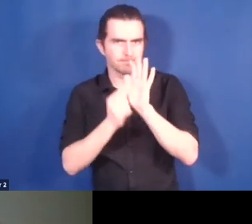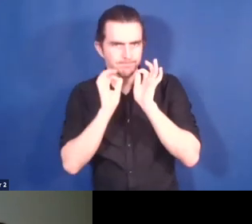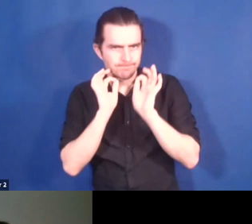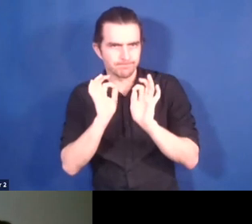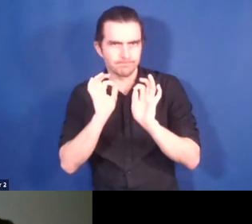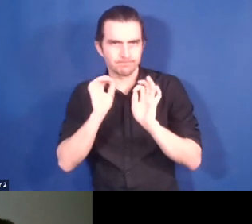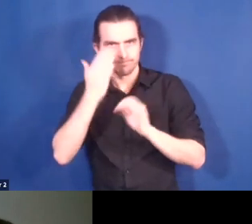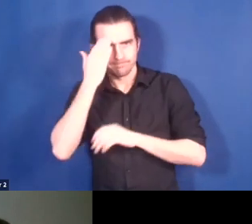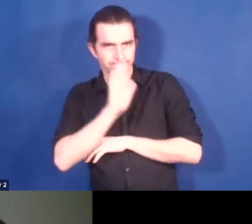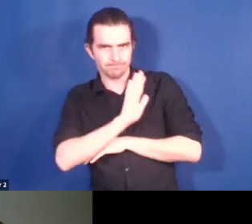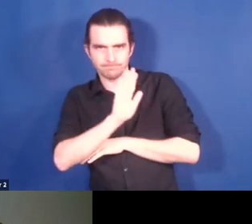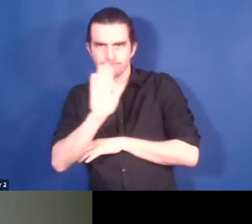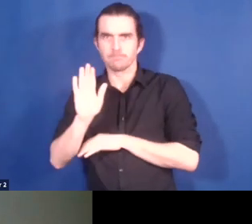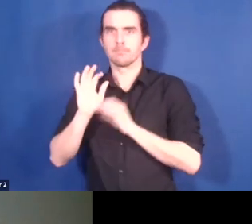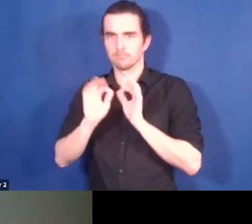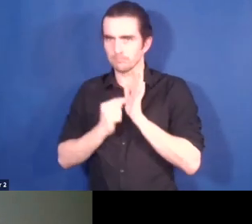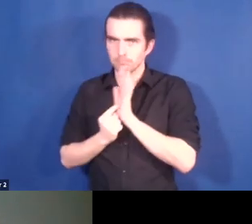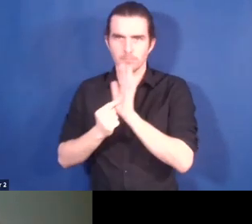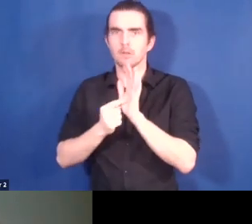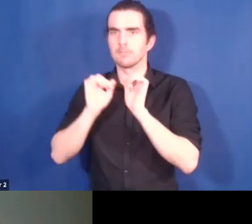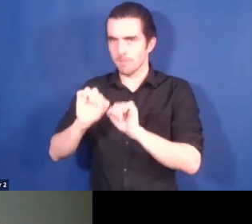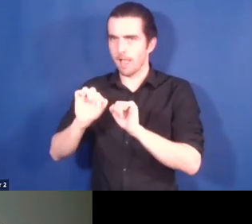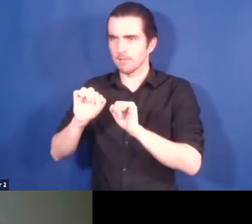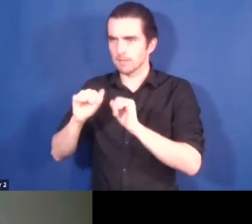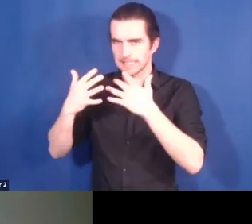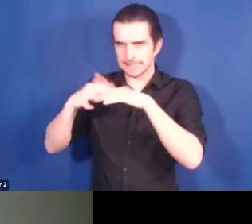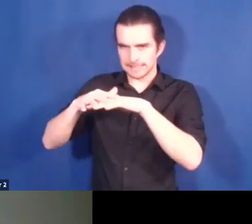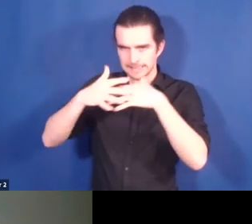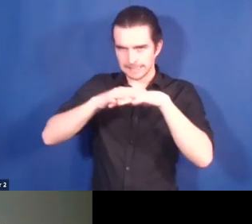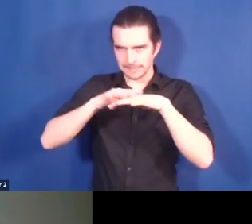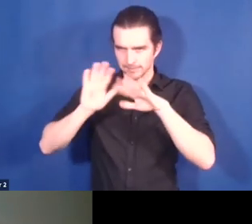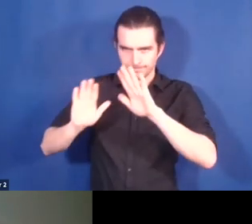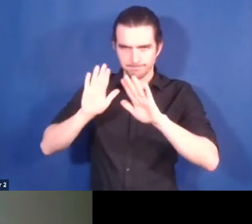are all essential to realize the durable solution of voluntary returns.